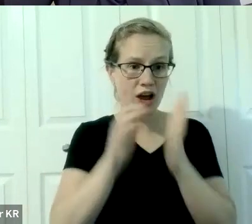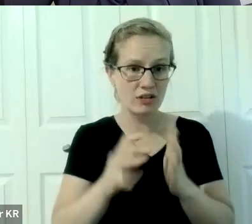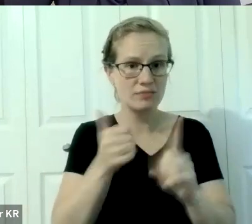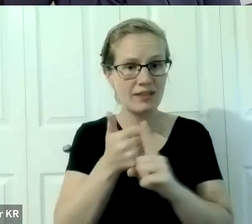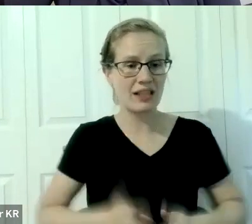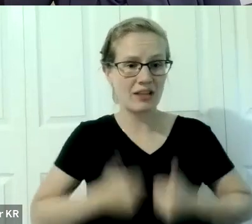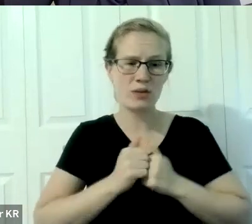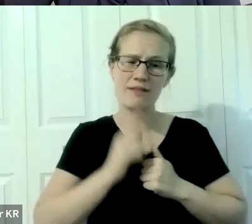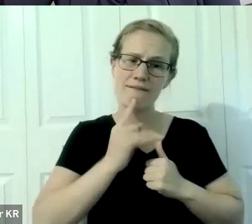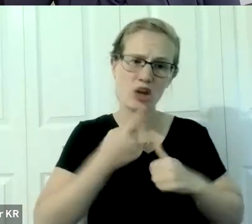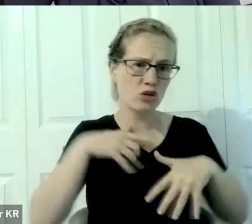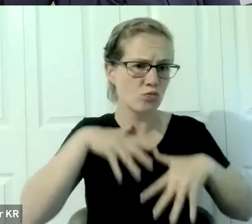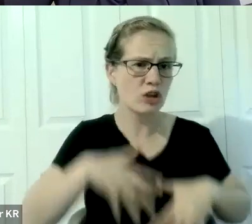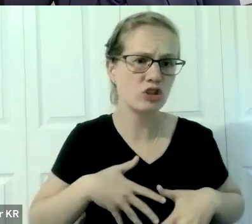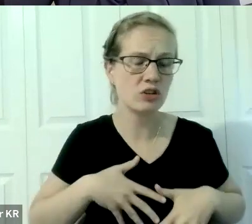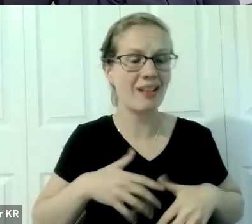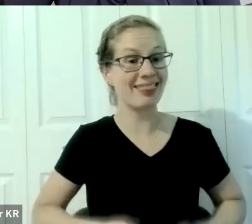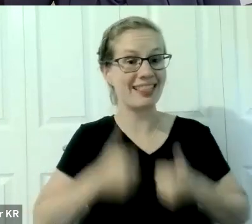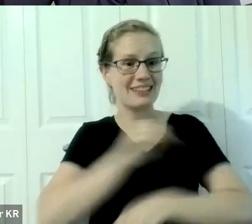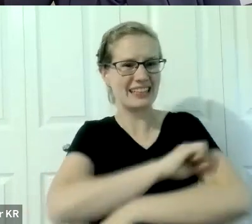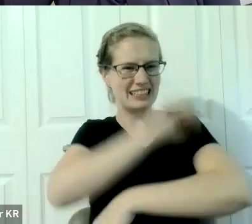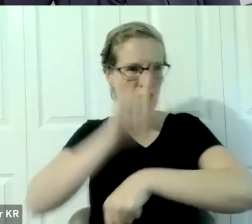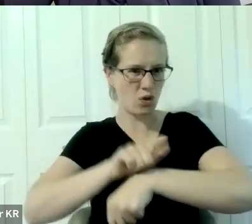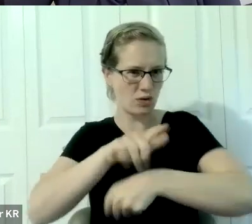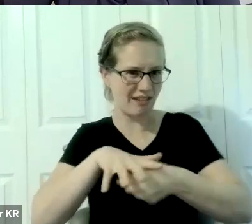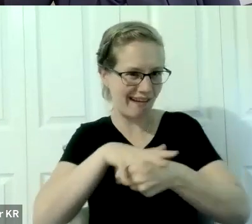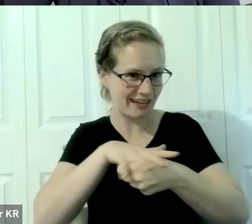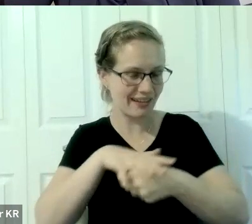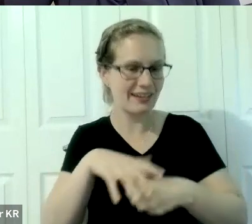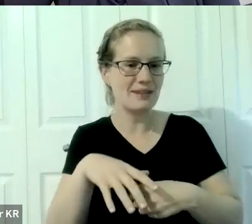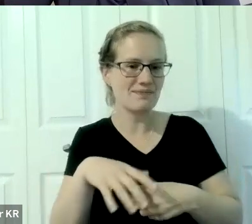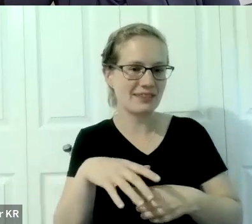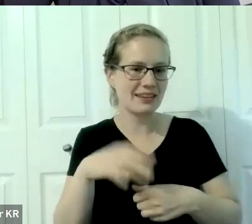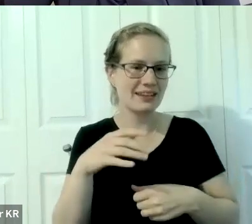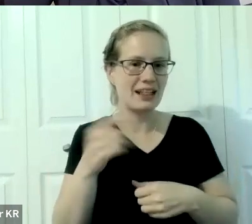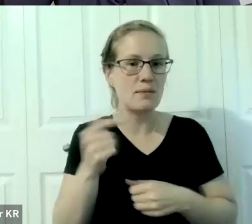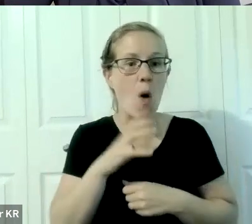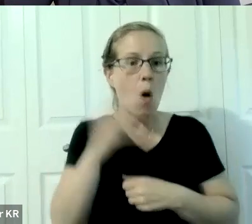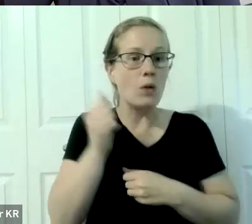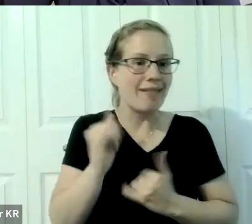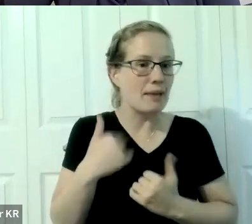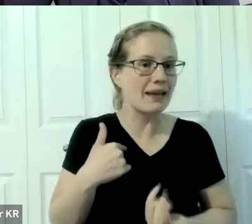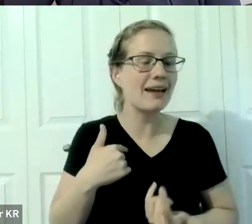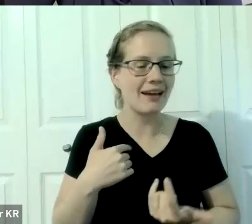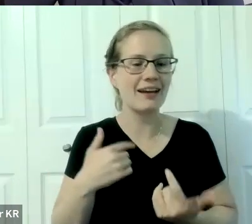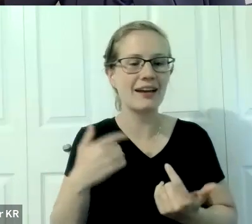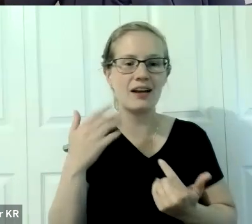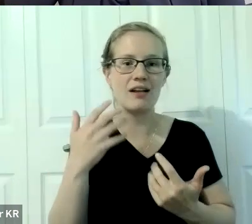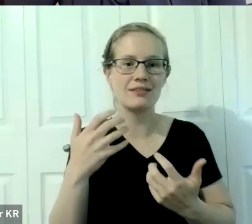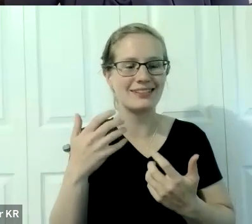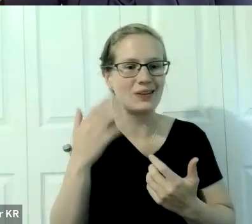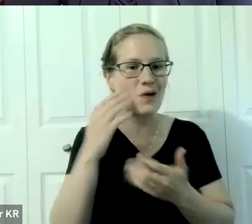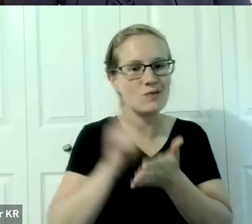severe depression. He's in the St. Louis area. For those of you that are, you know, a little older like I am, I know he spent a lot of time writing about